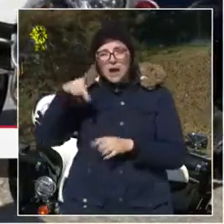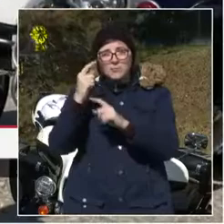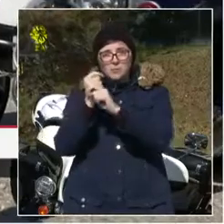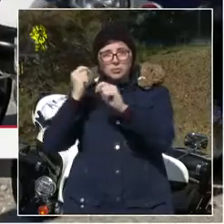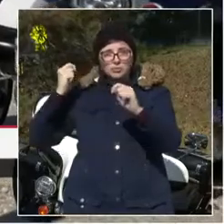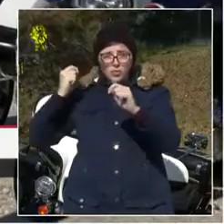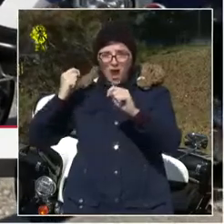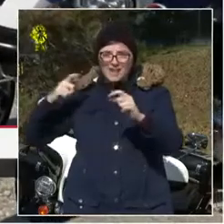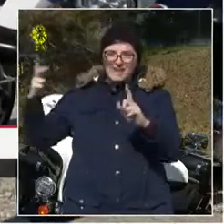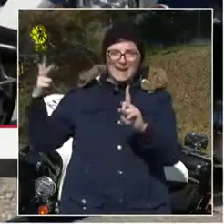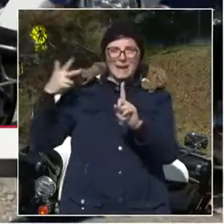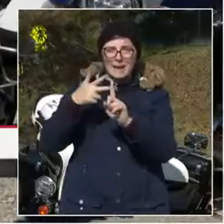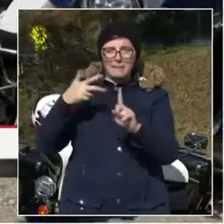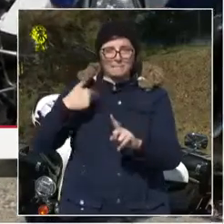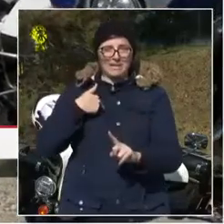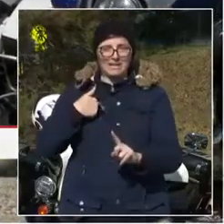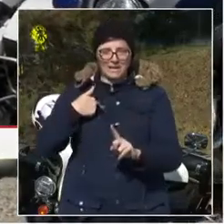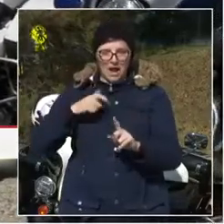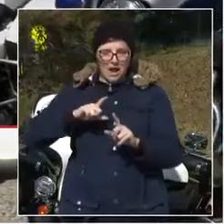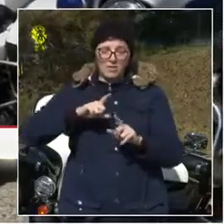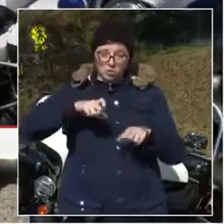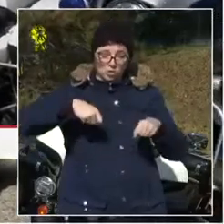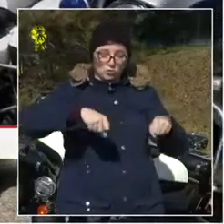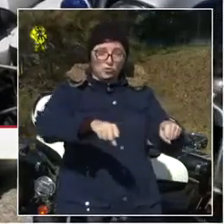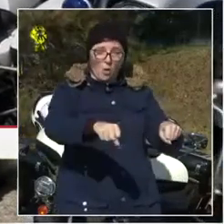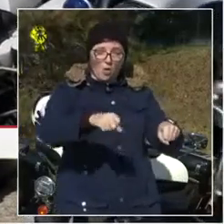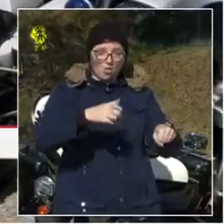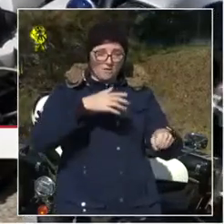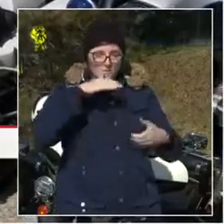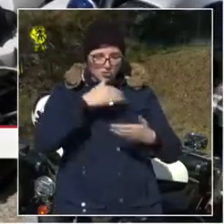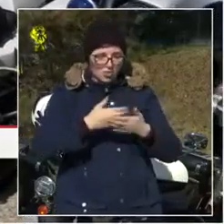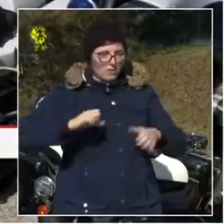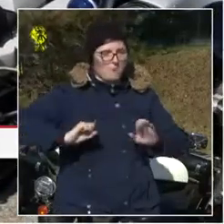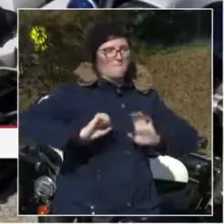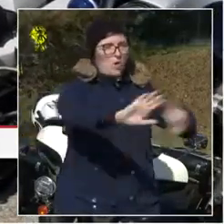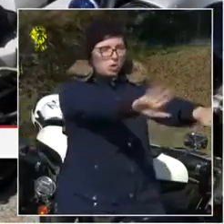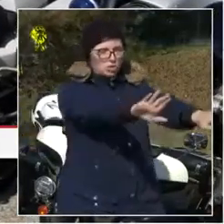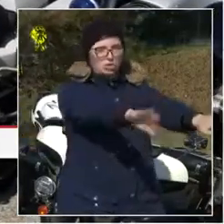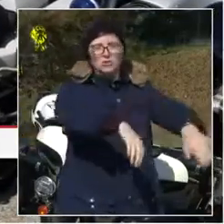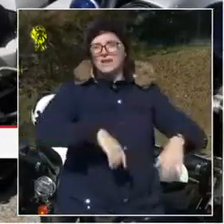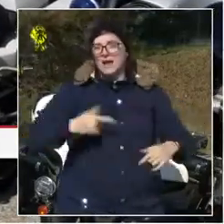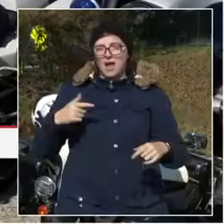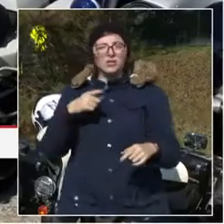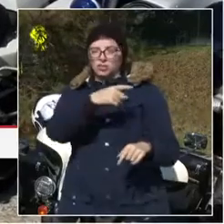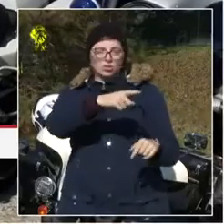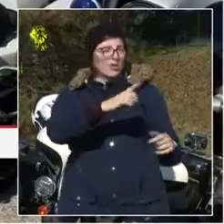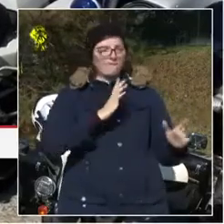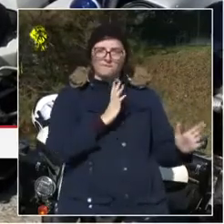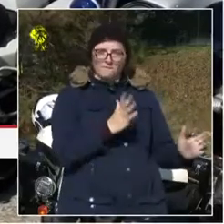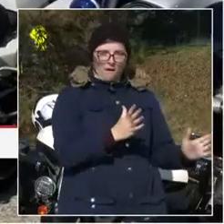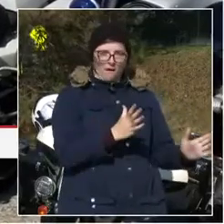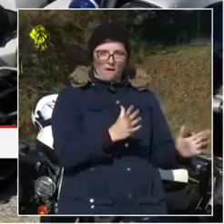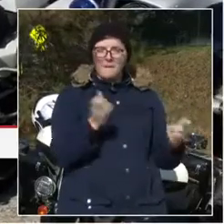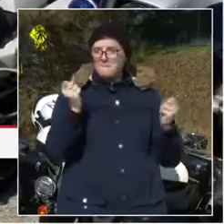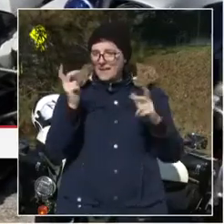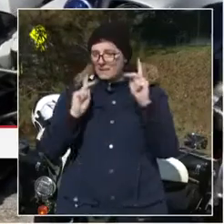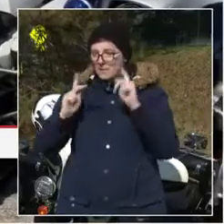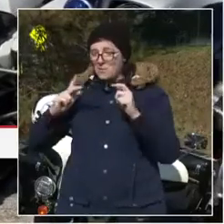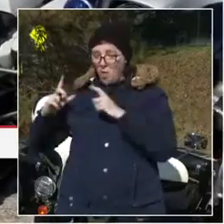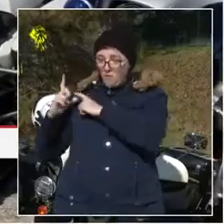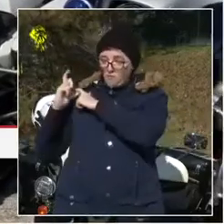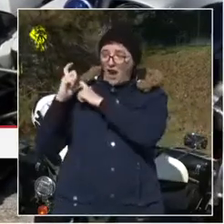daughter's stroller in front of me across the curb. Thankfully, she was unharmed. Many people ran to help